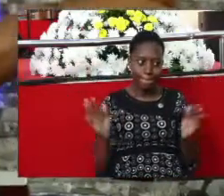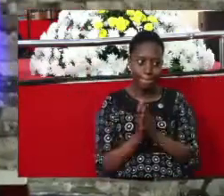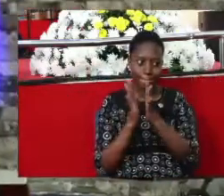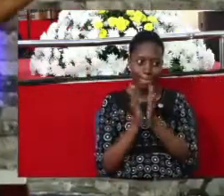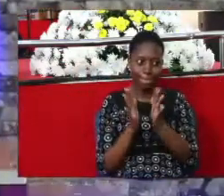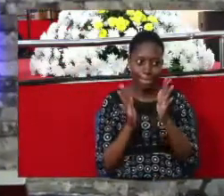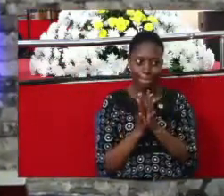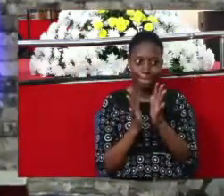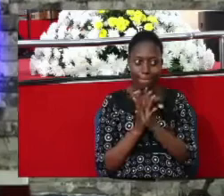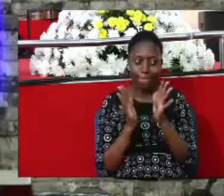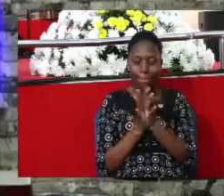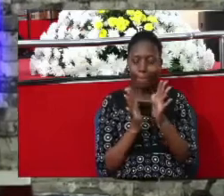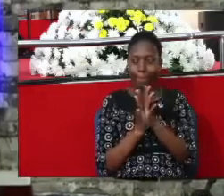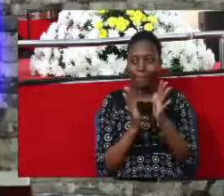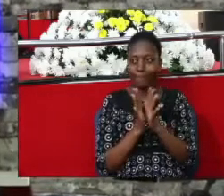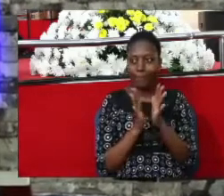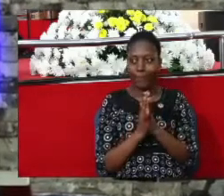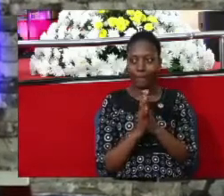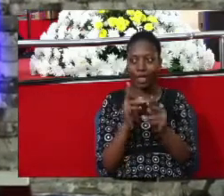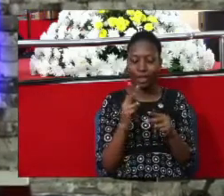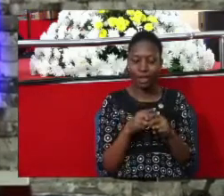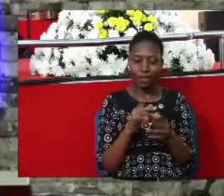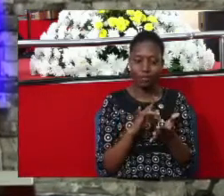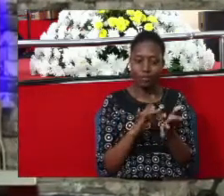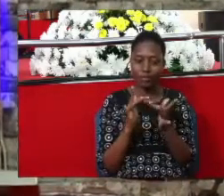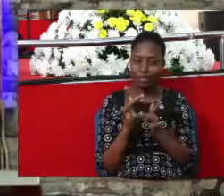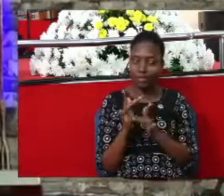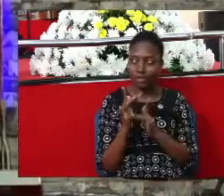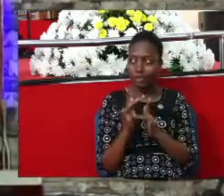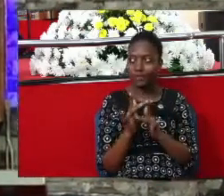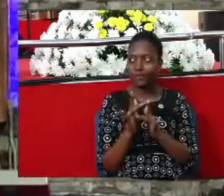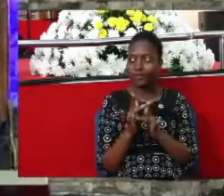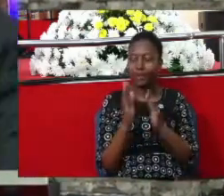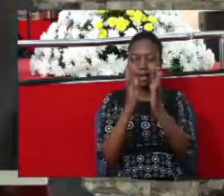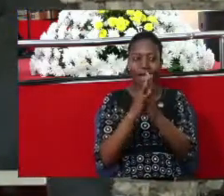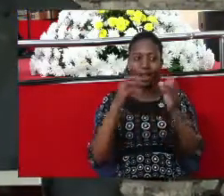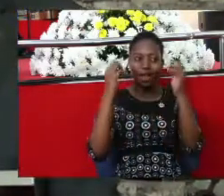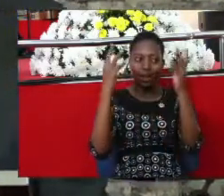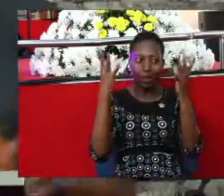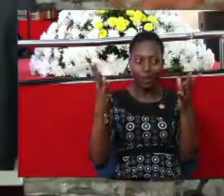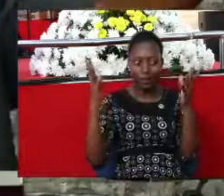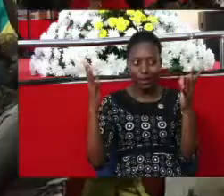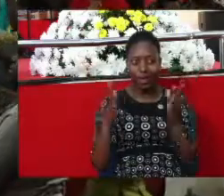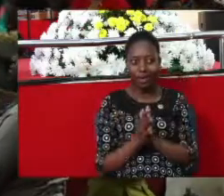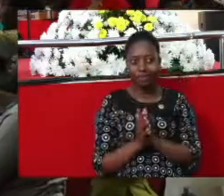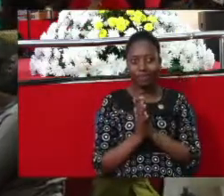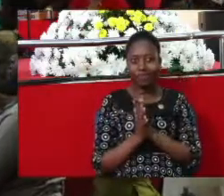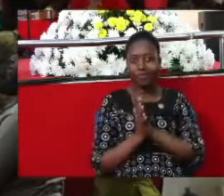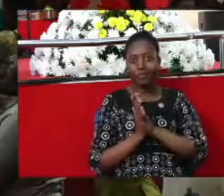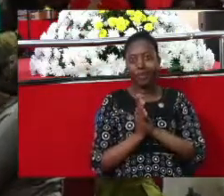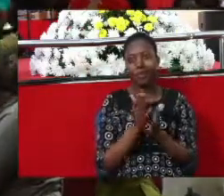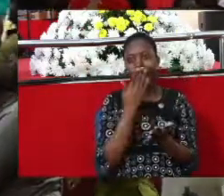year, with bounty. In the name of Jesus. Hallelujah. Father, we want to thank